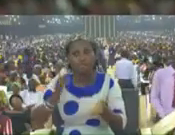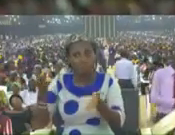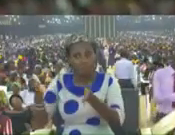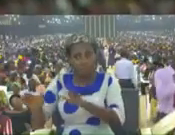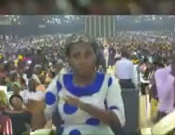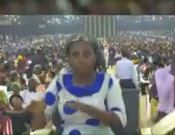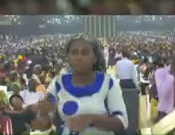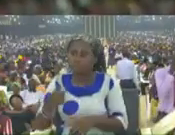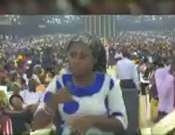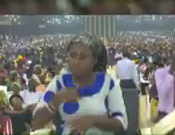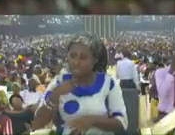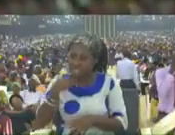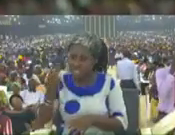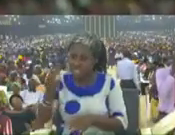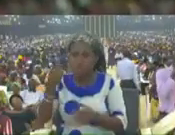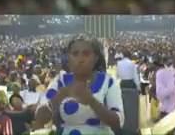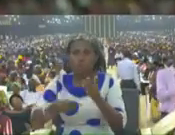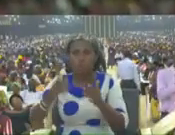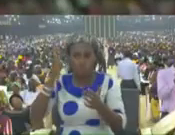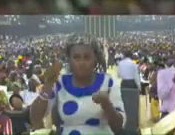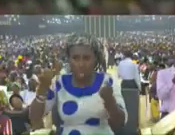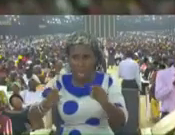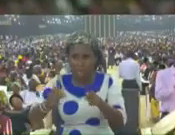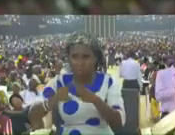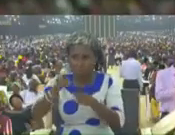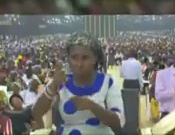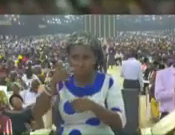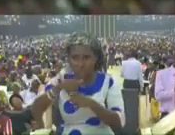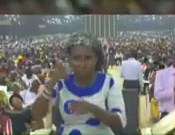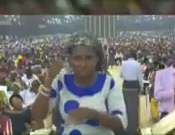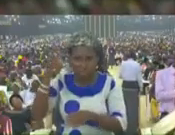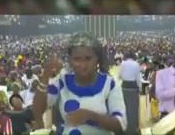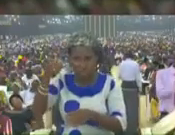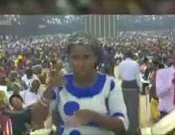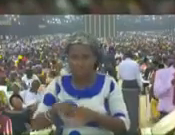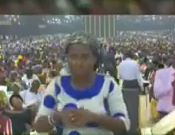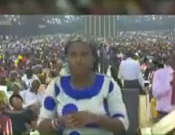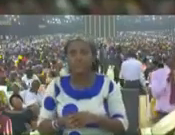let me tell you what will happen to you in the future.